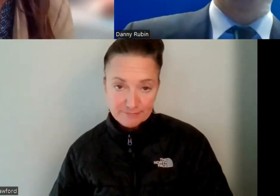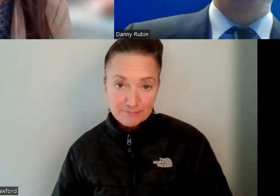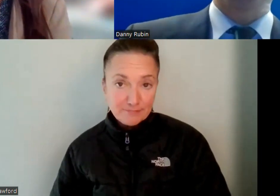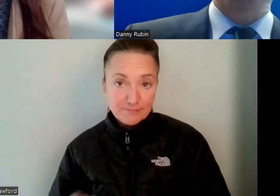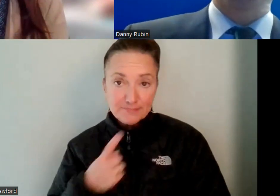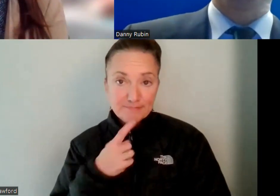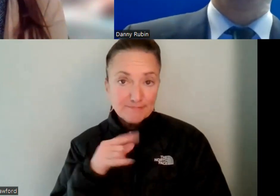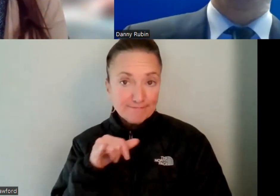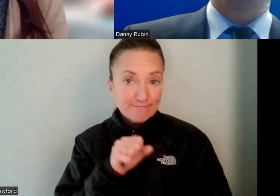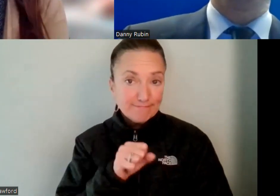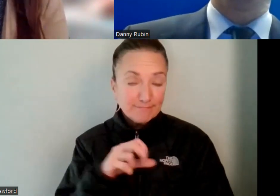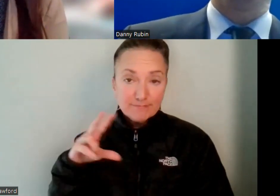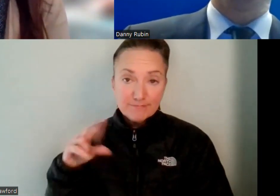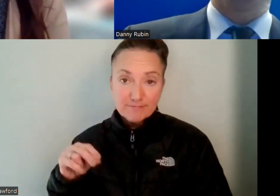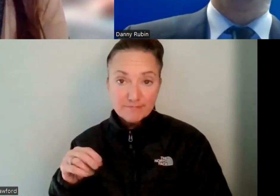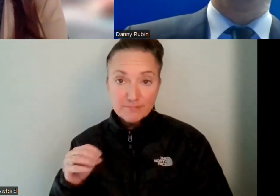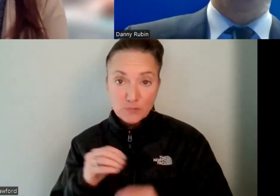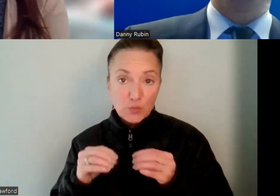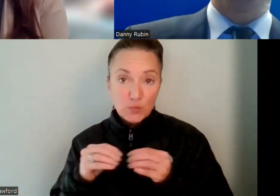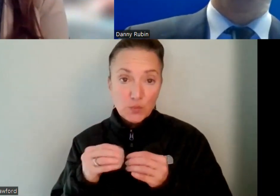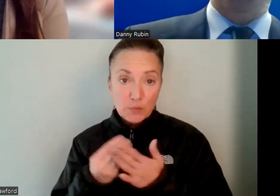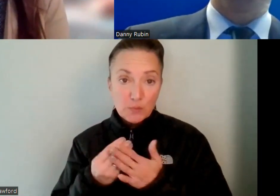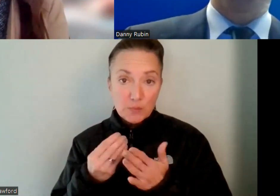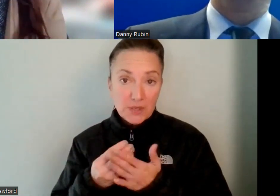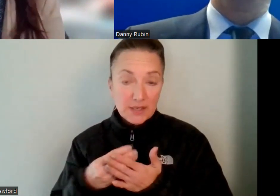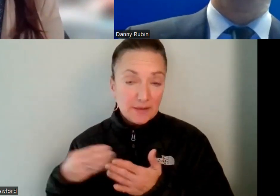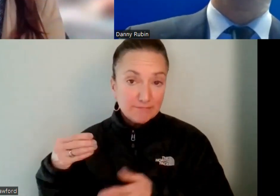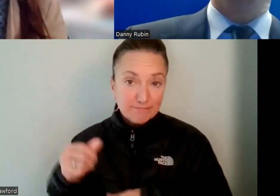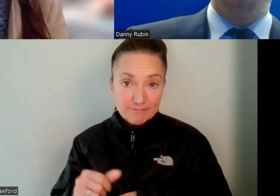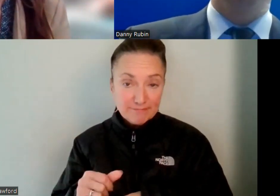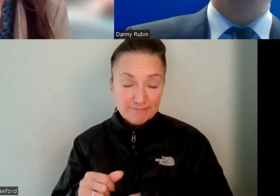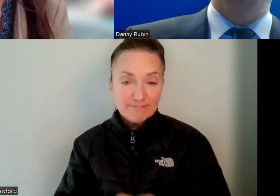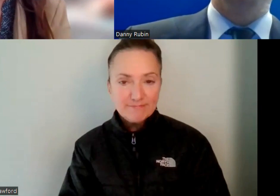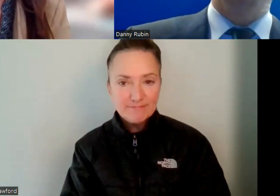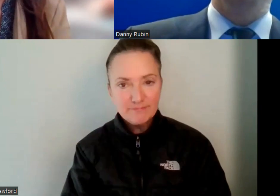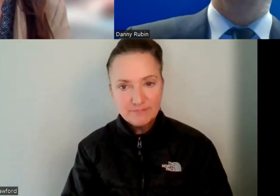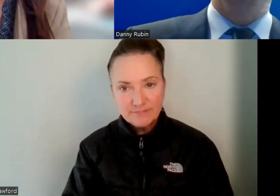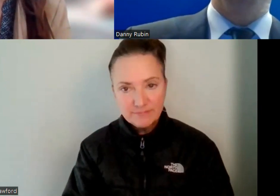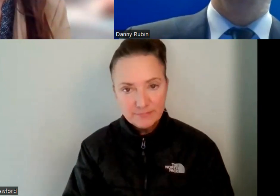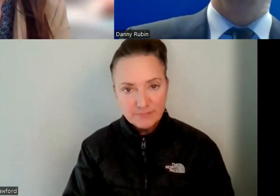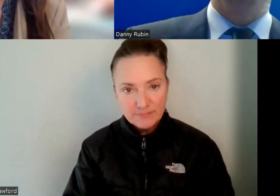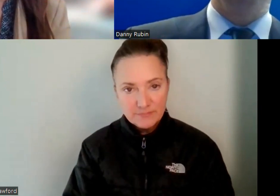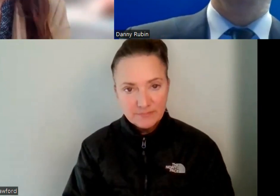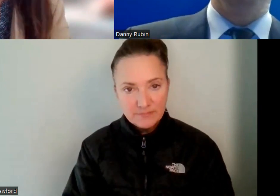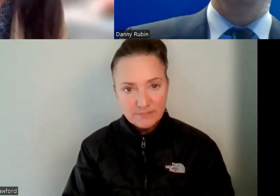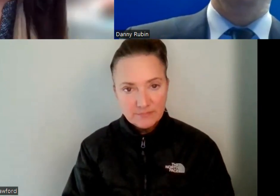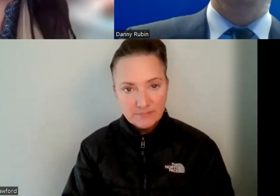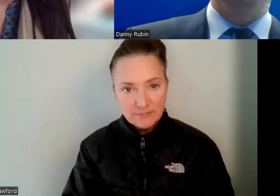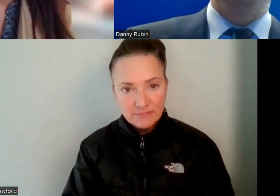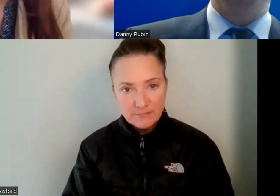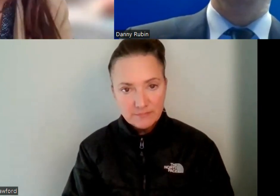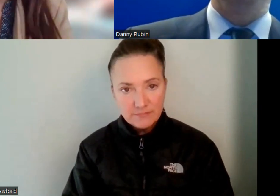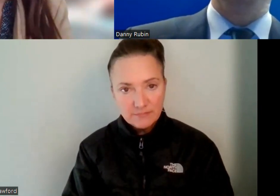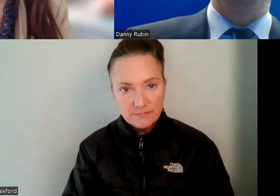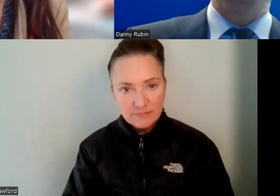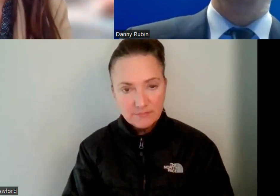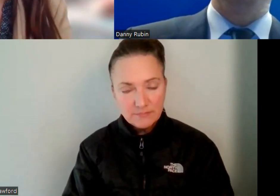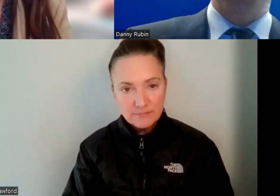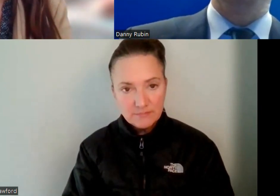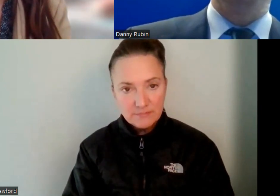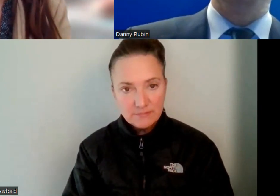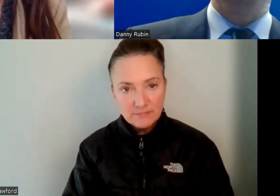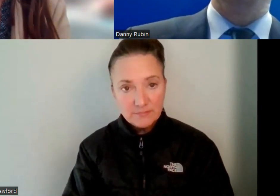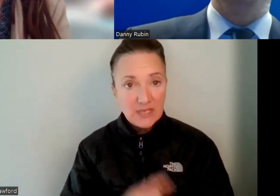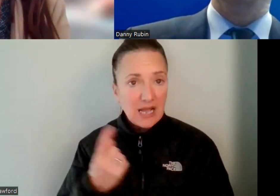they're gonna say is yes or no. If yes, good. If no, okay. So basically I always ask, and this is